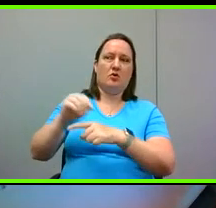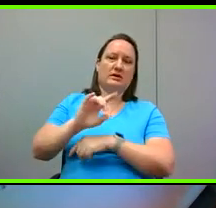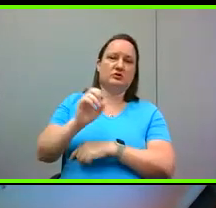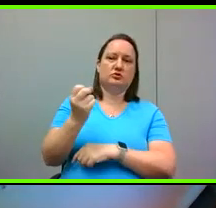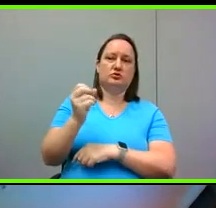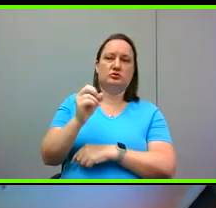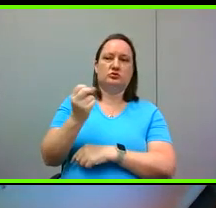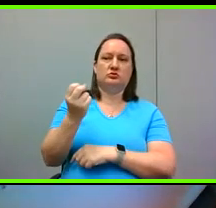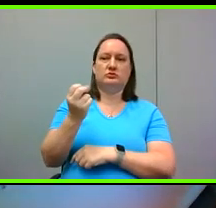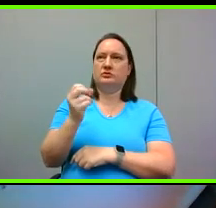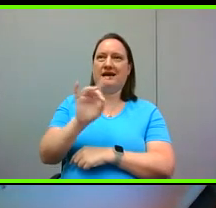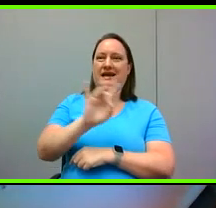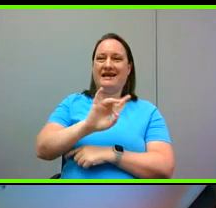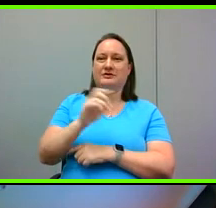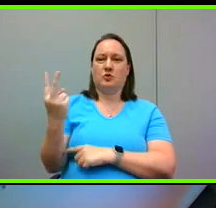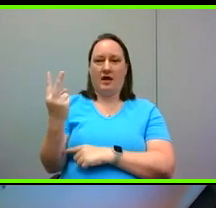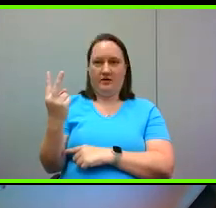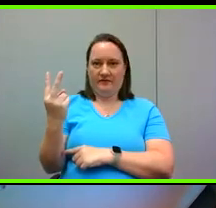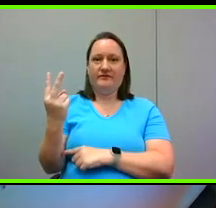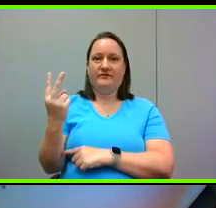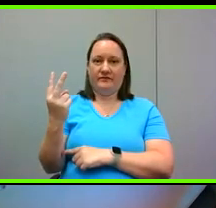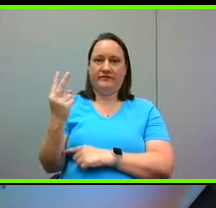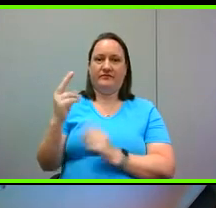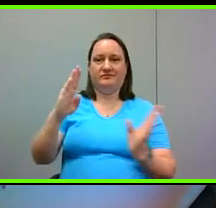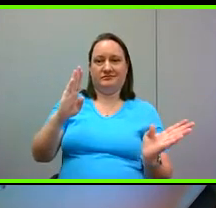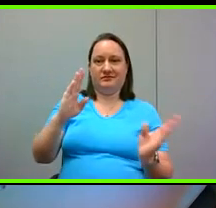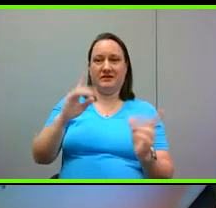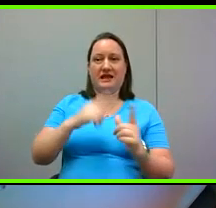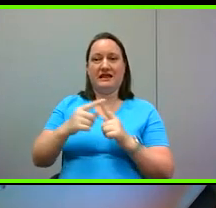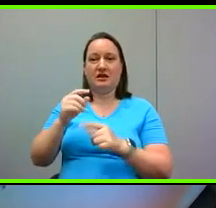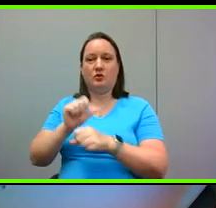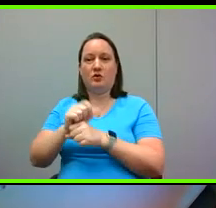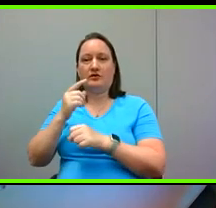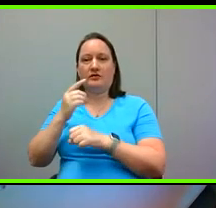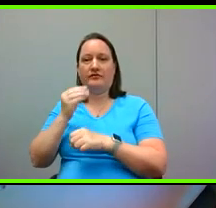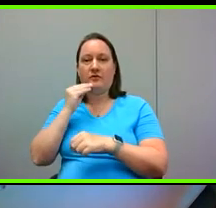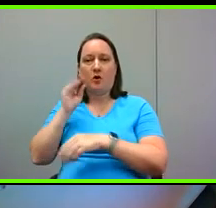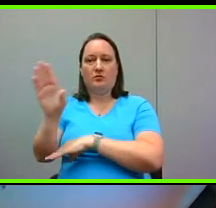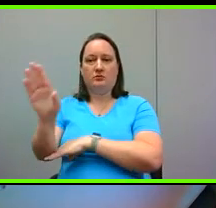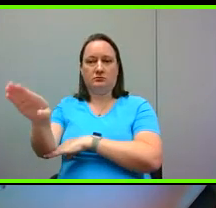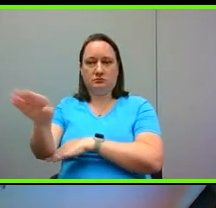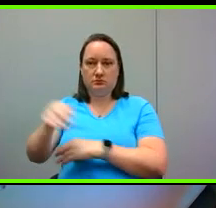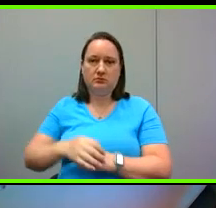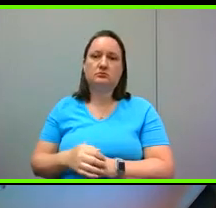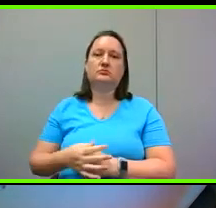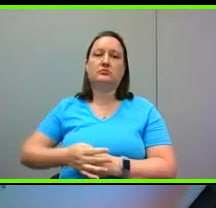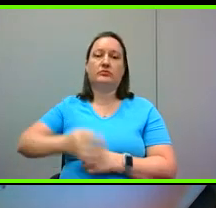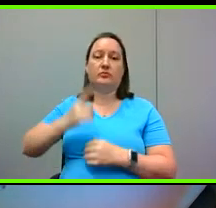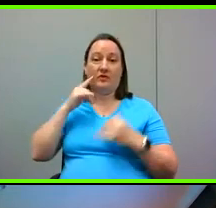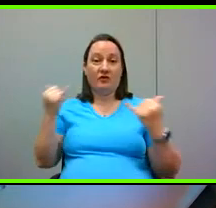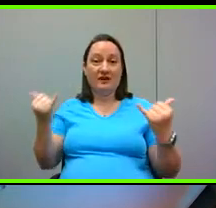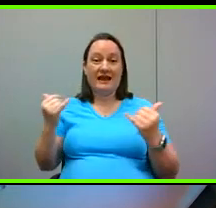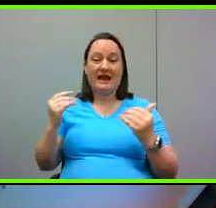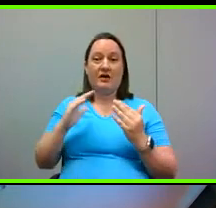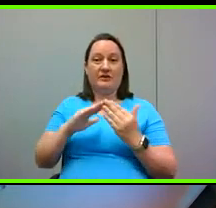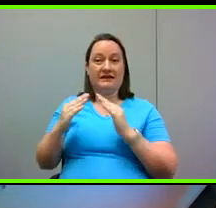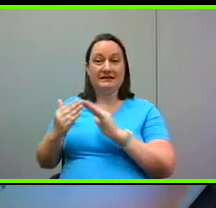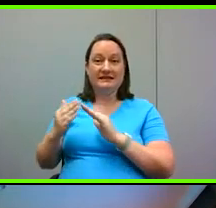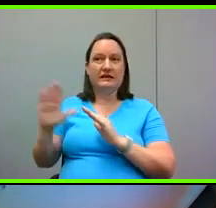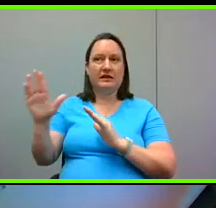I'm sorry, and then going home for the rest of the day. As of right now, the city, for their regulations that they have